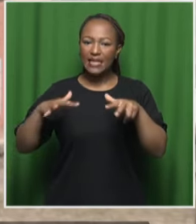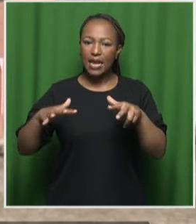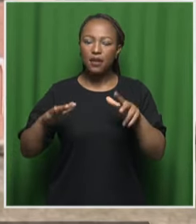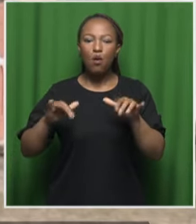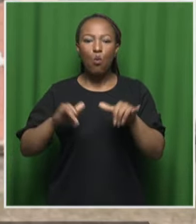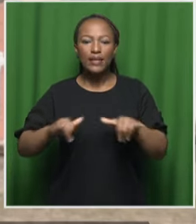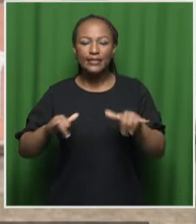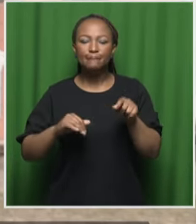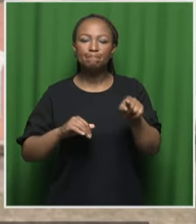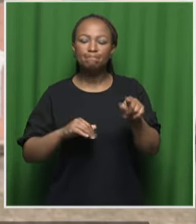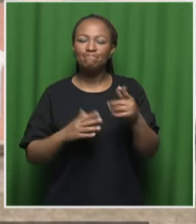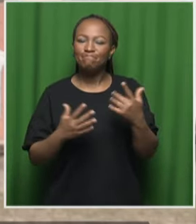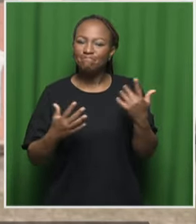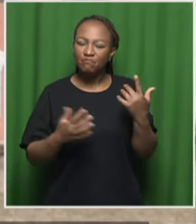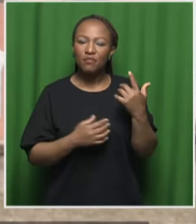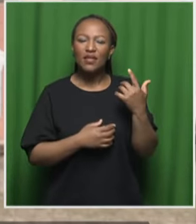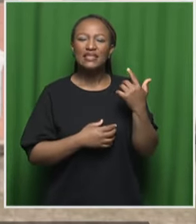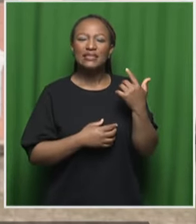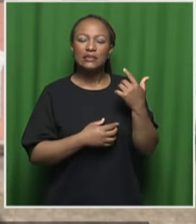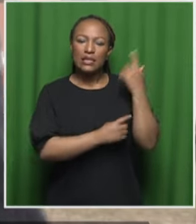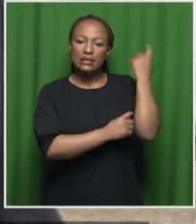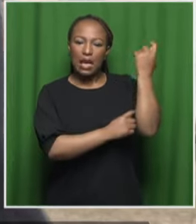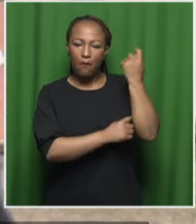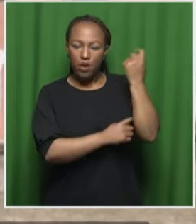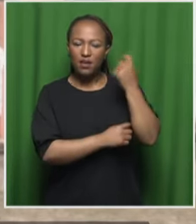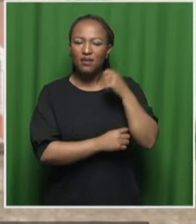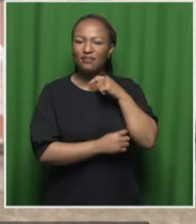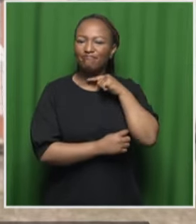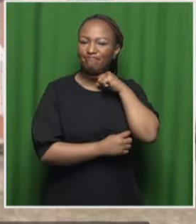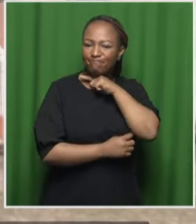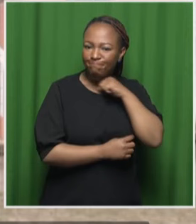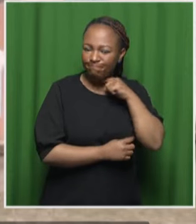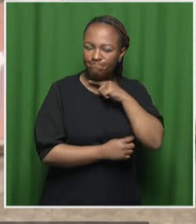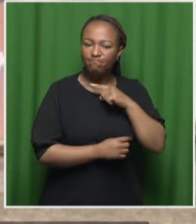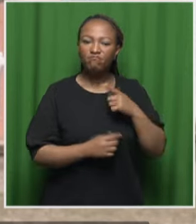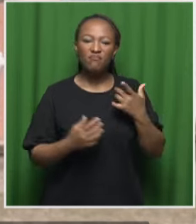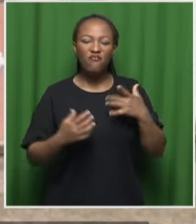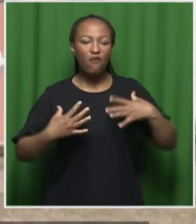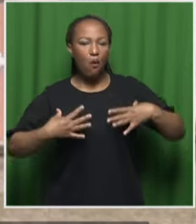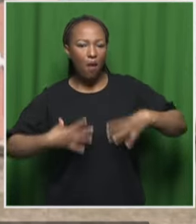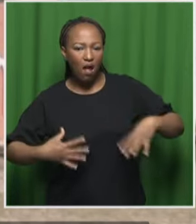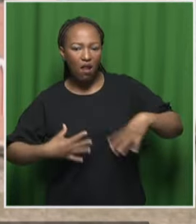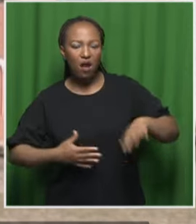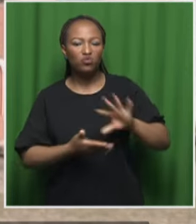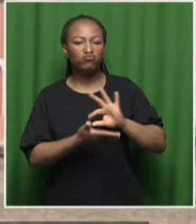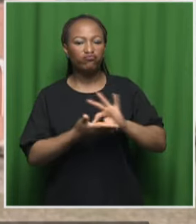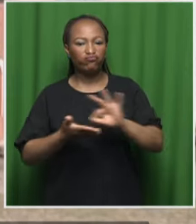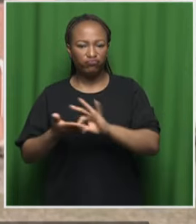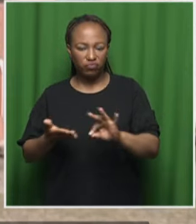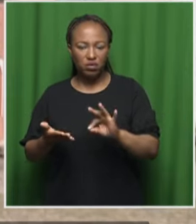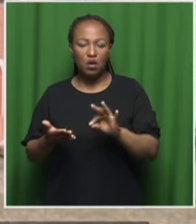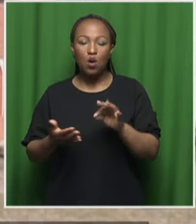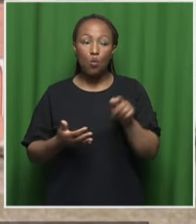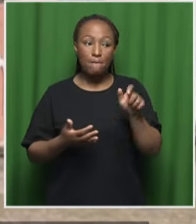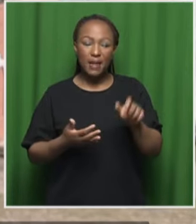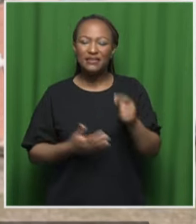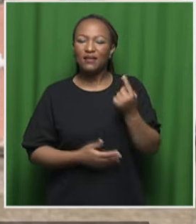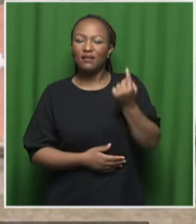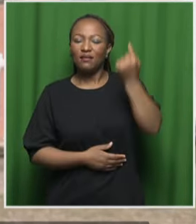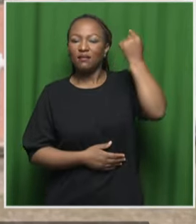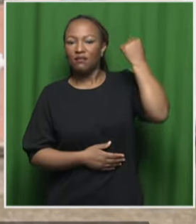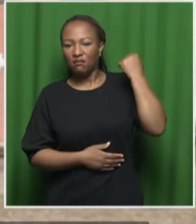cleansing ceremony as they were going to make sure to pay respect to the person who passed